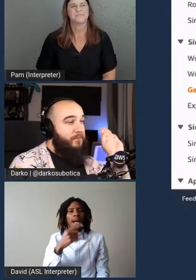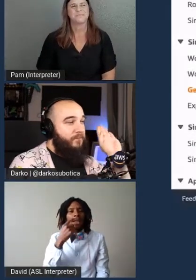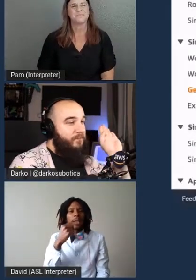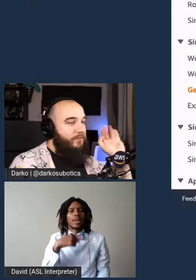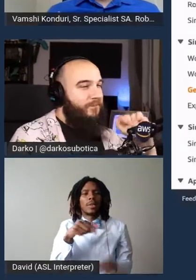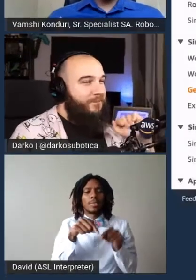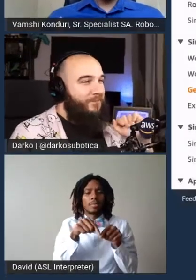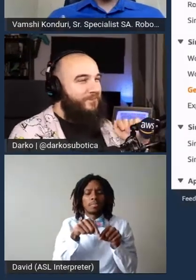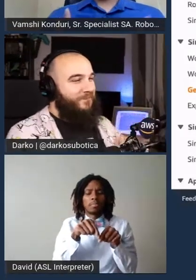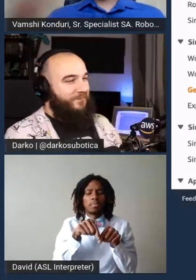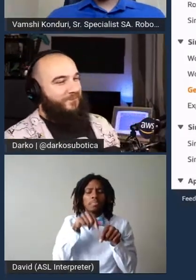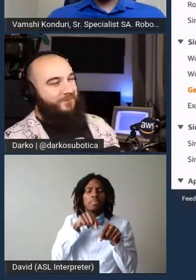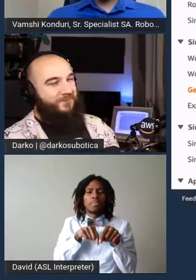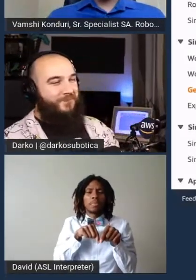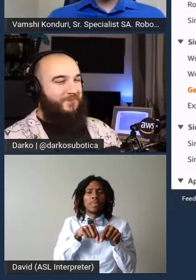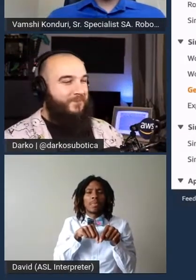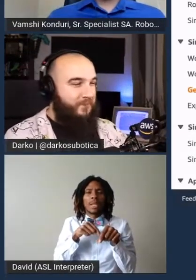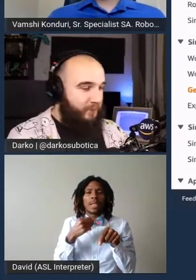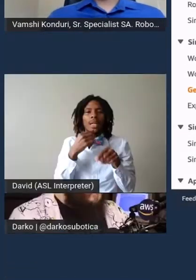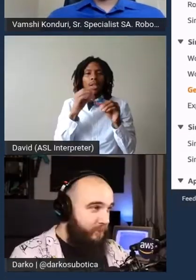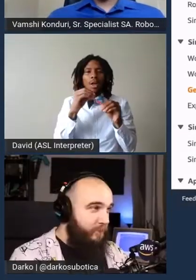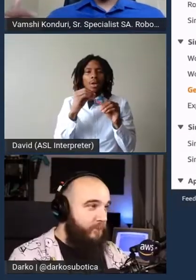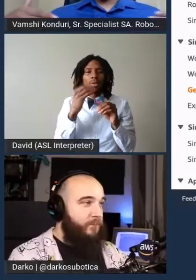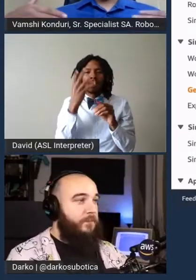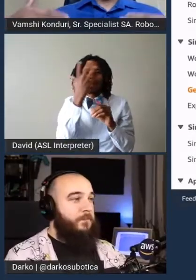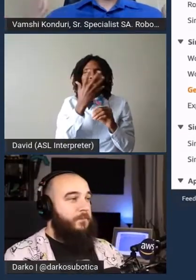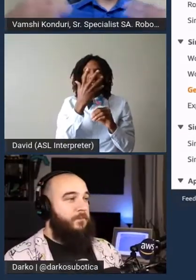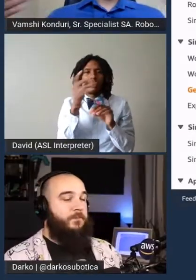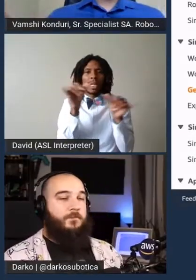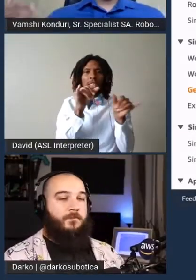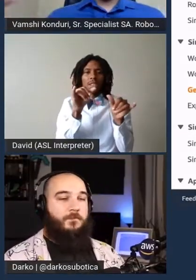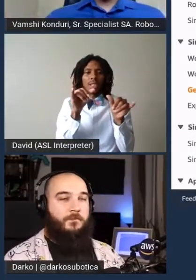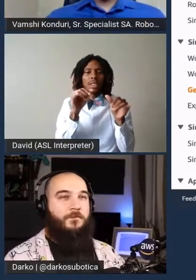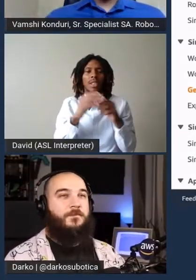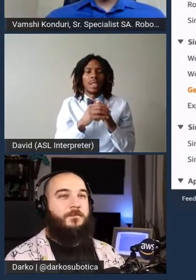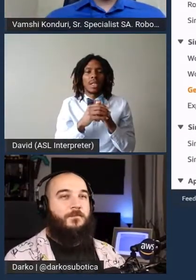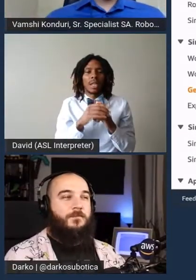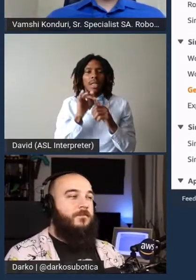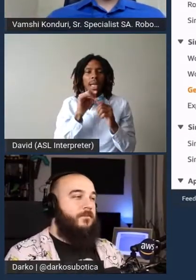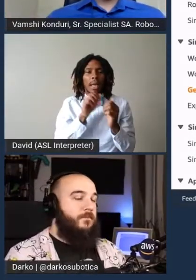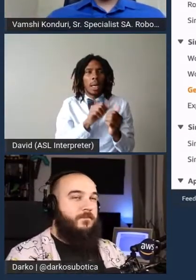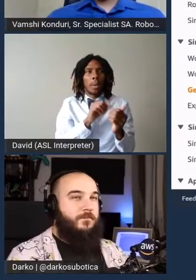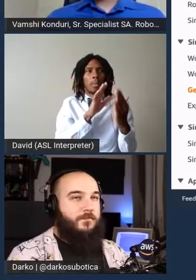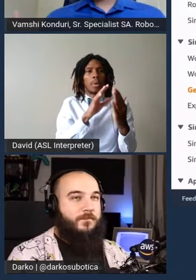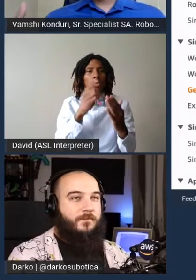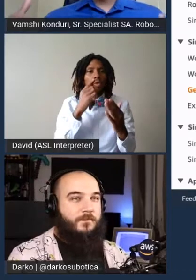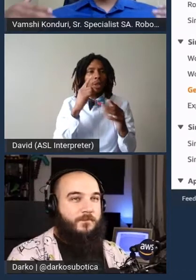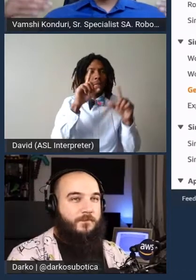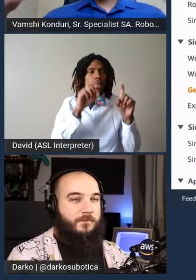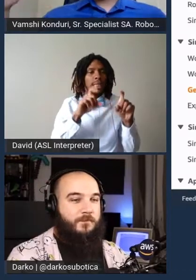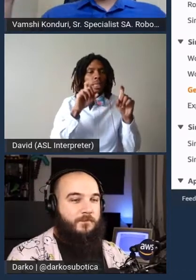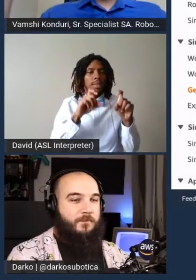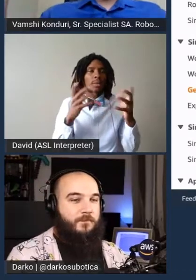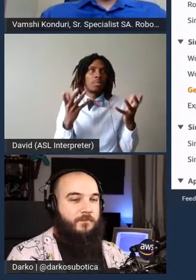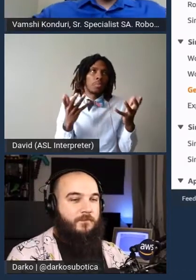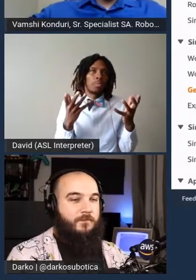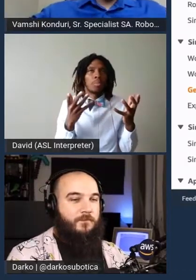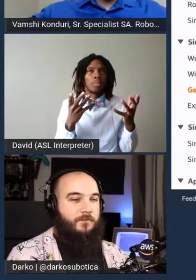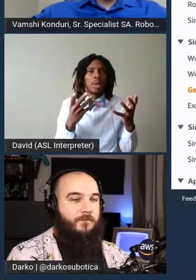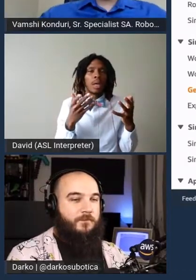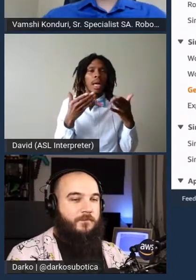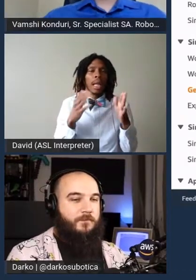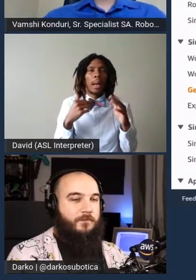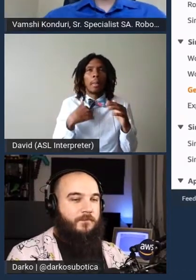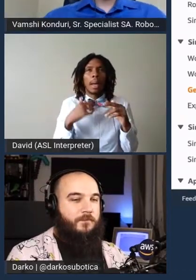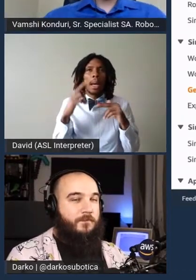teeny bit and say there was no simulation whatsoever, the approach that you'd go about for testing is, let me